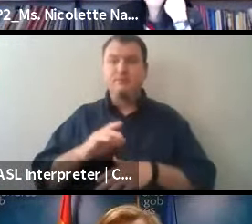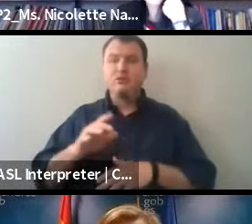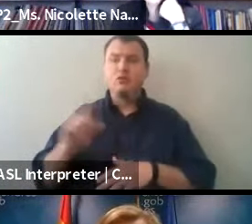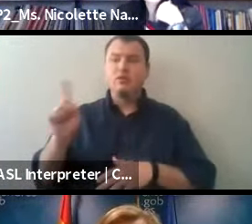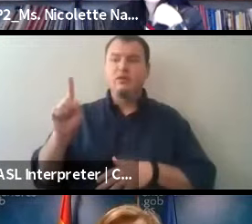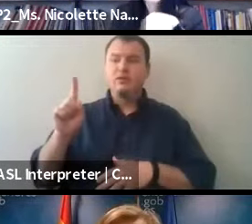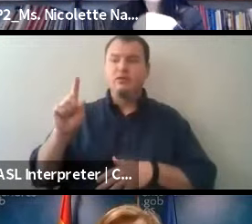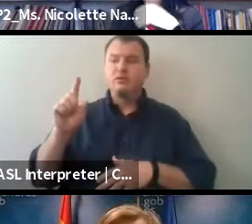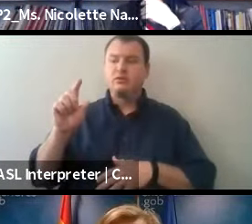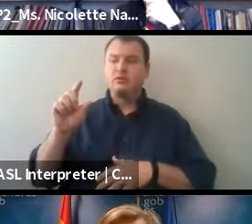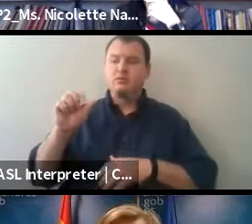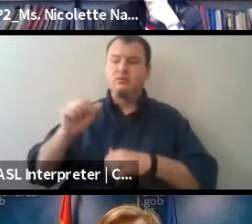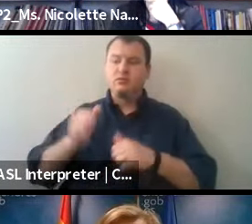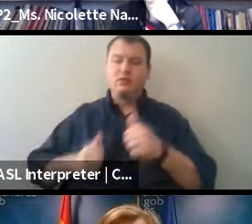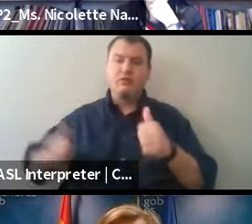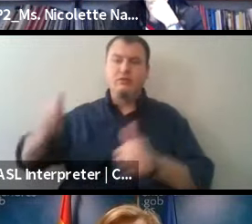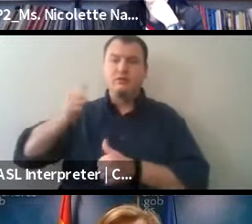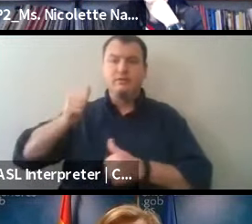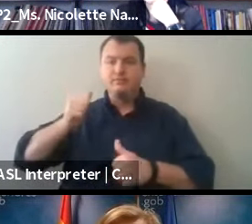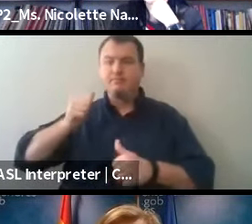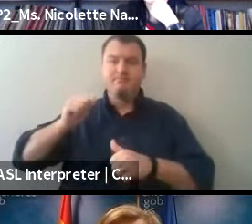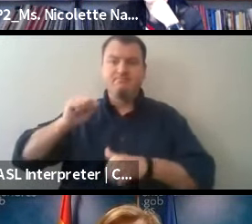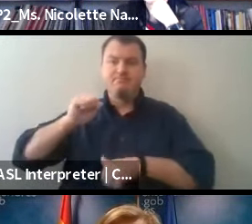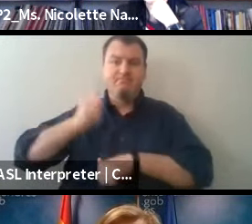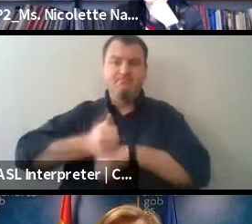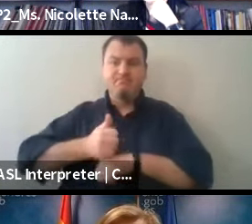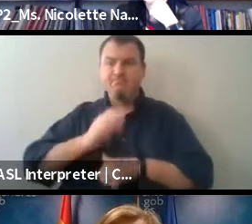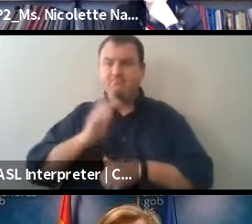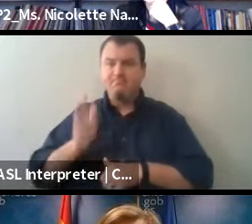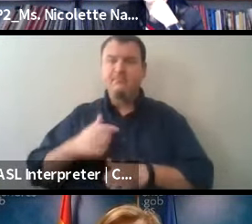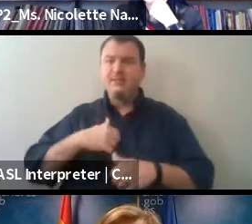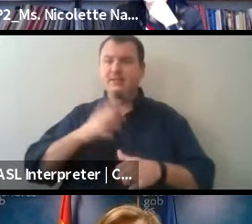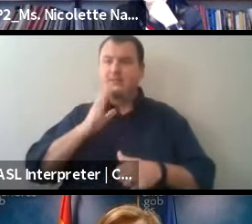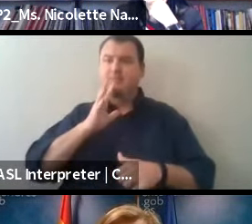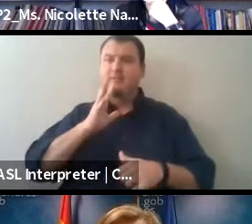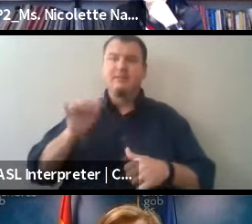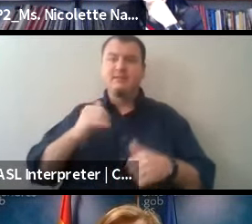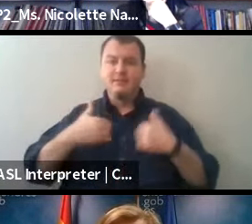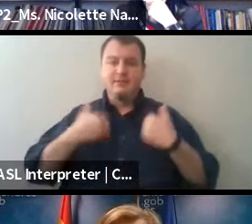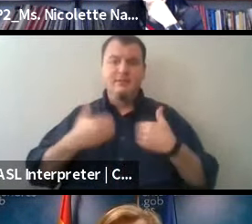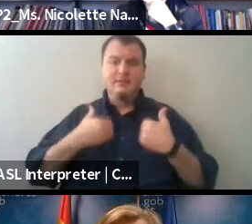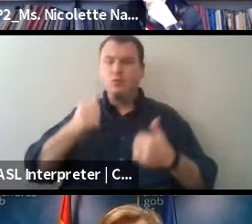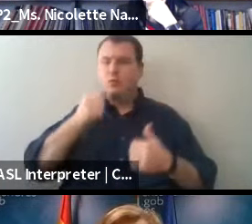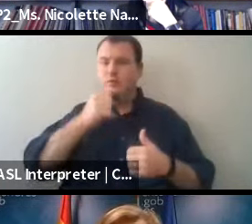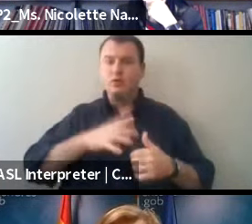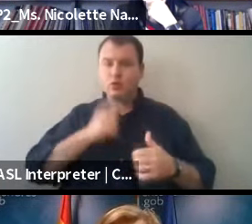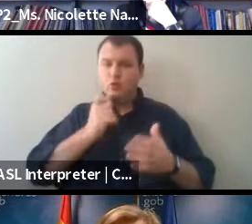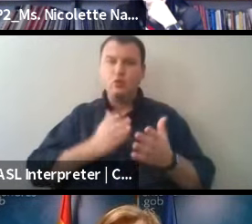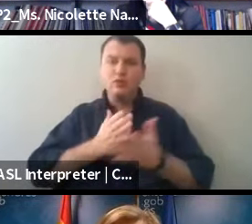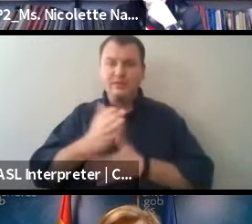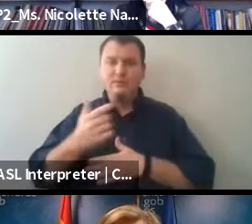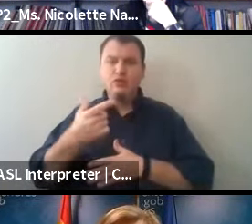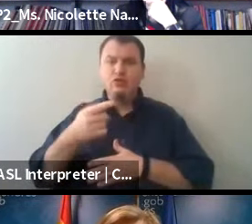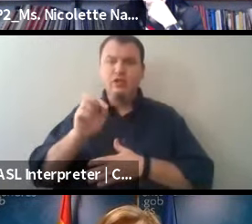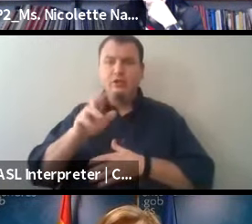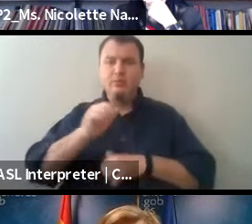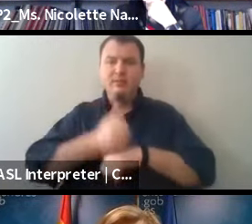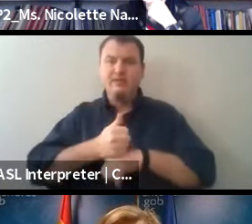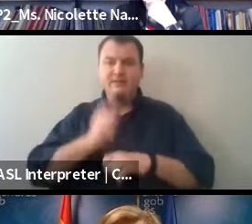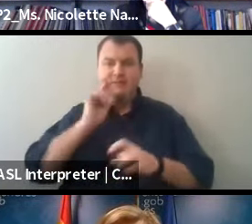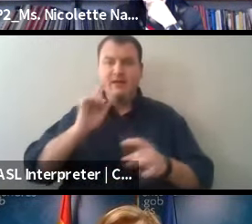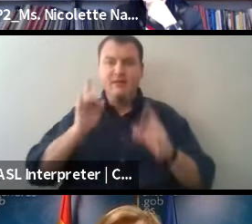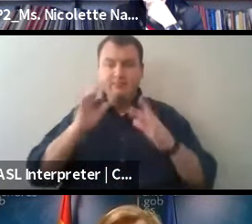ceded. As I stand in front of you all today, I speak as a young woman that has lived through gender-based violence, but has